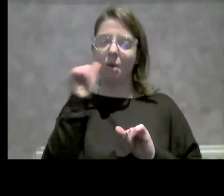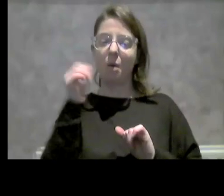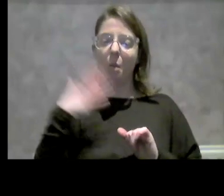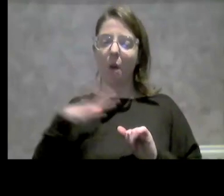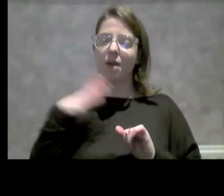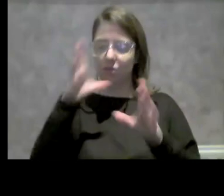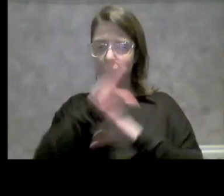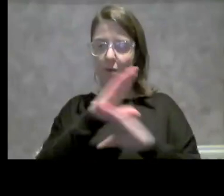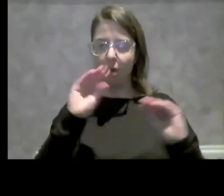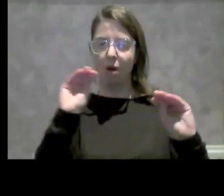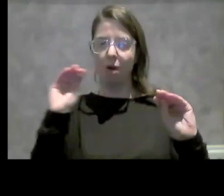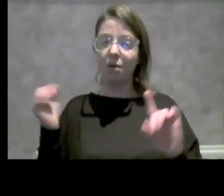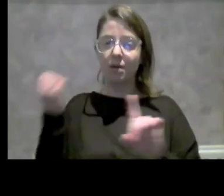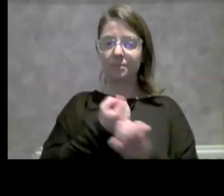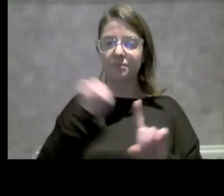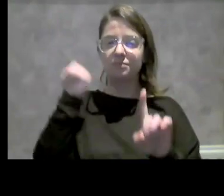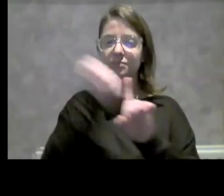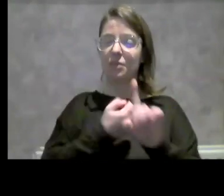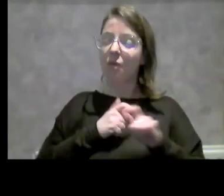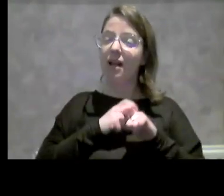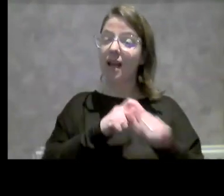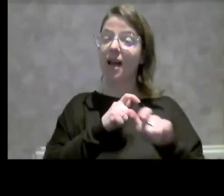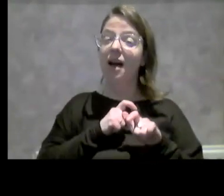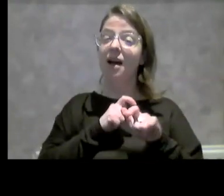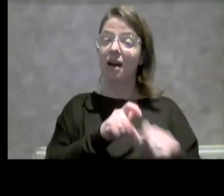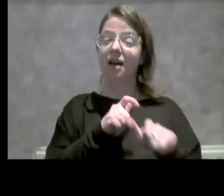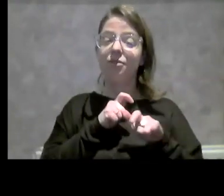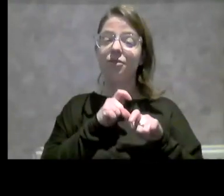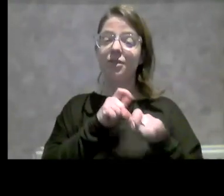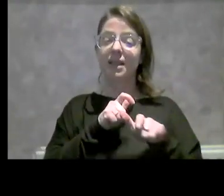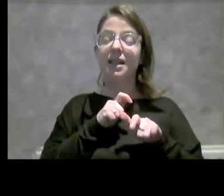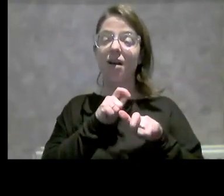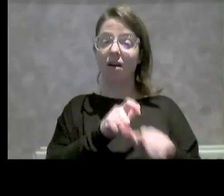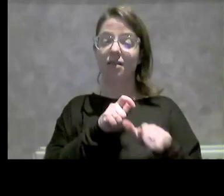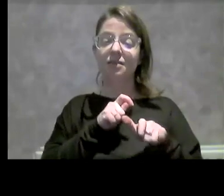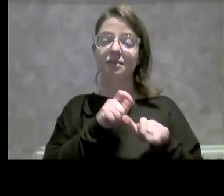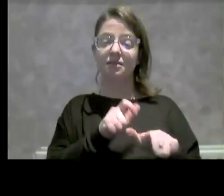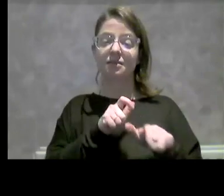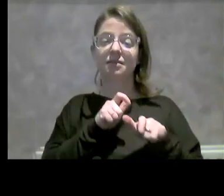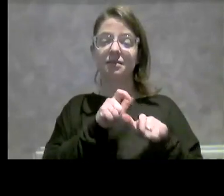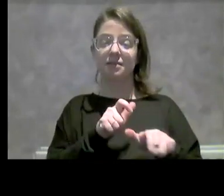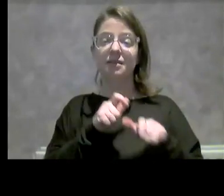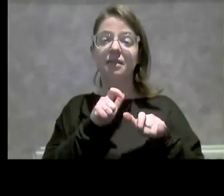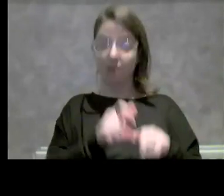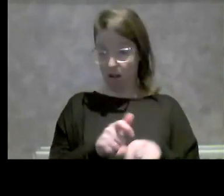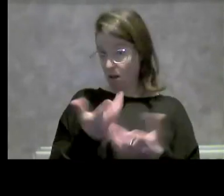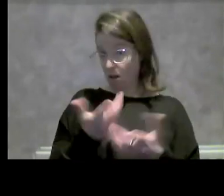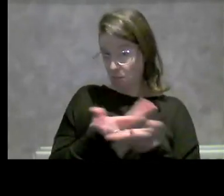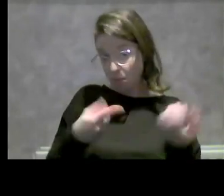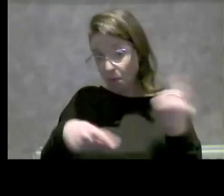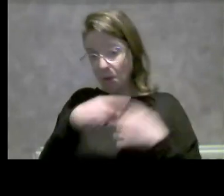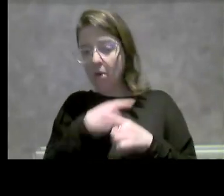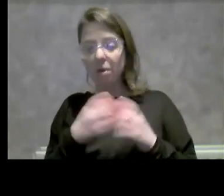to know we'll carry on, we'll carry on. And though we